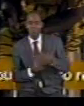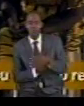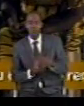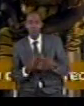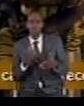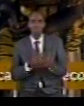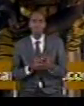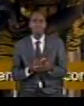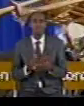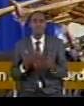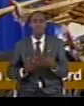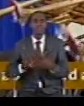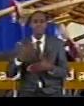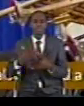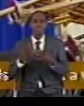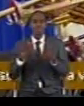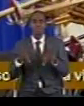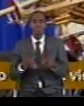testifier.